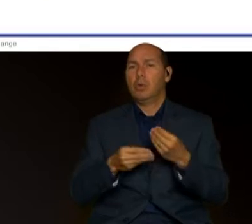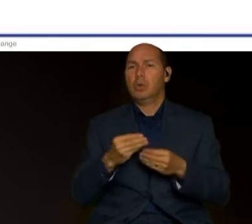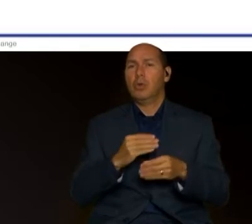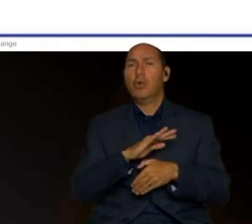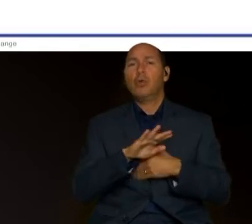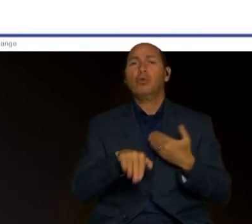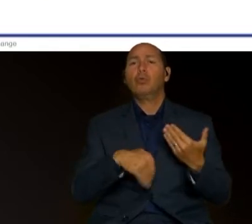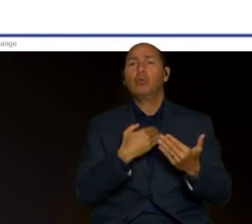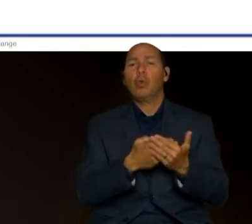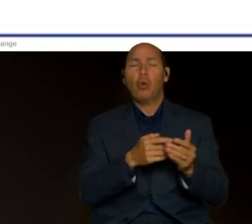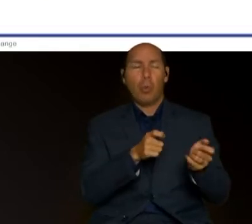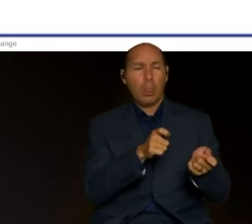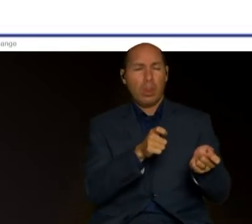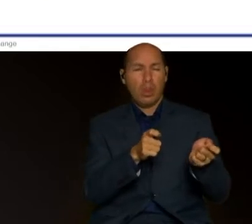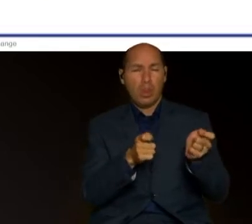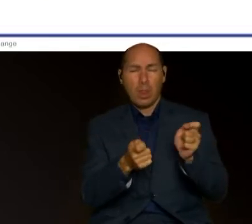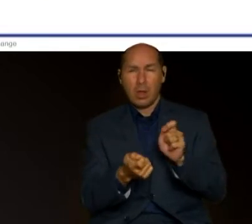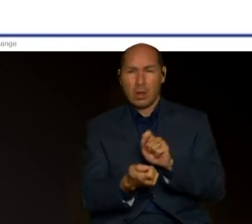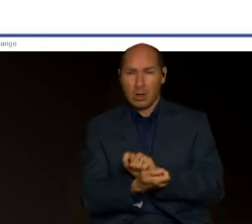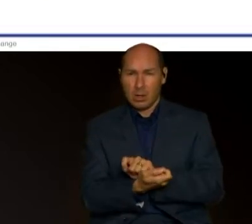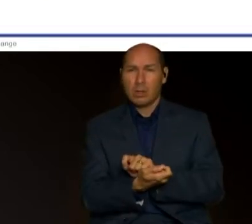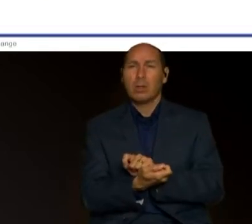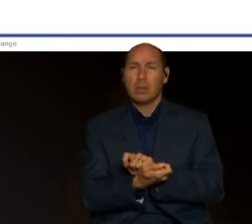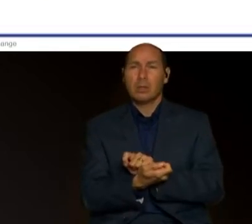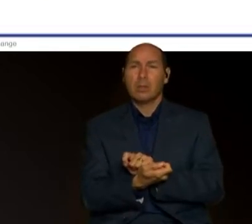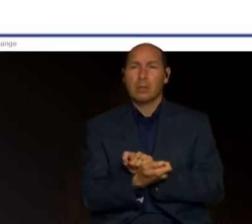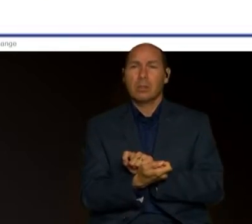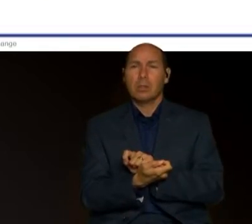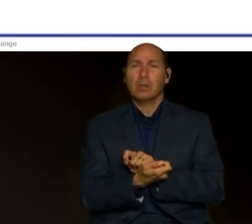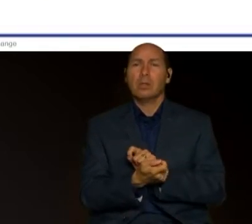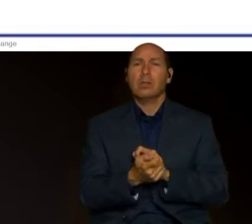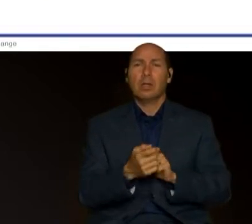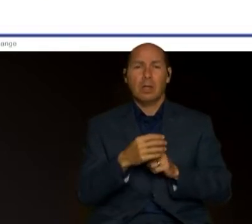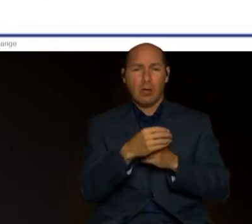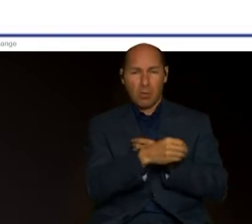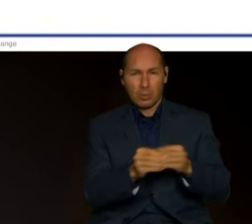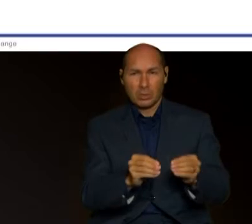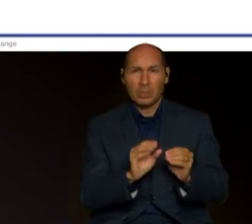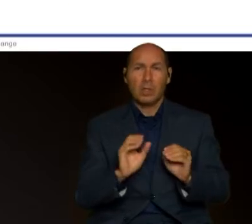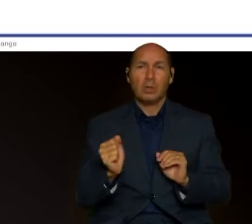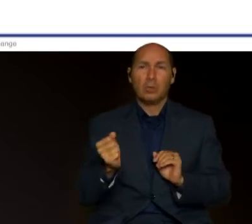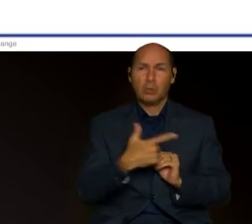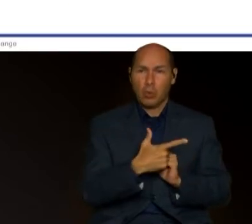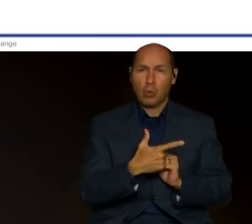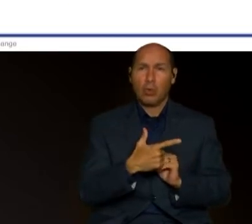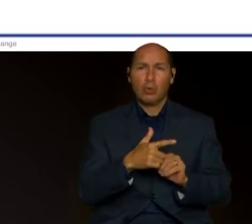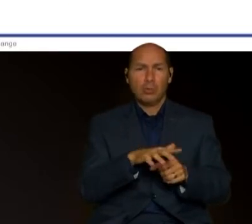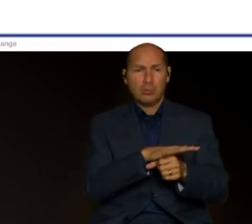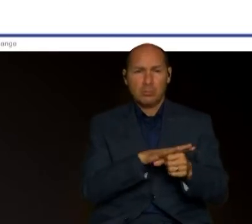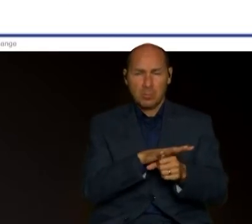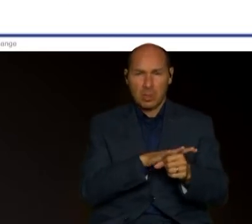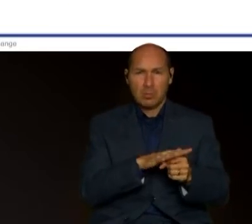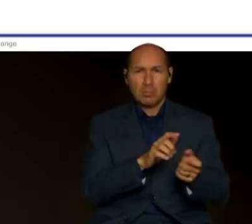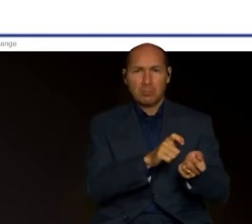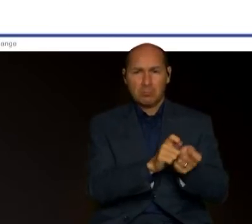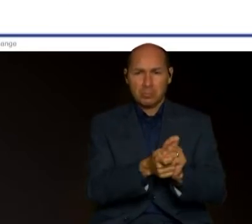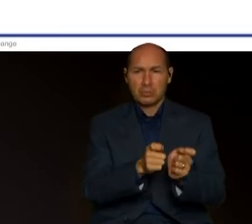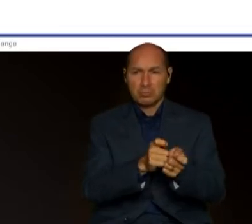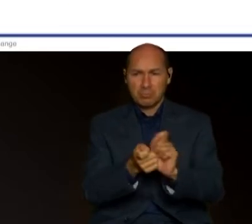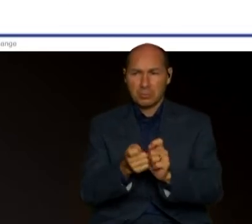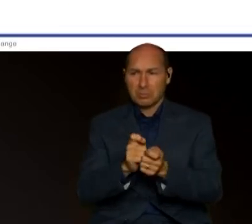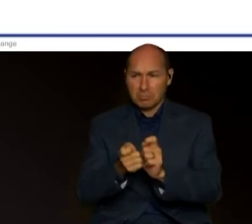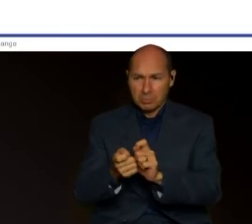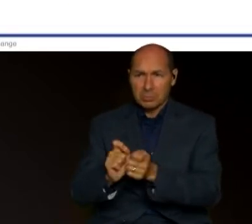Budget. So that was all redesigned, and all these offices were restructured, all these areas.